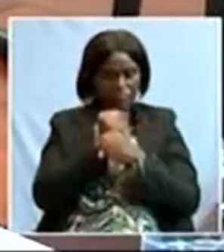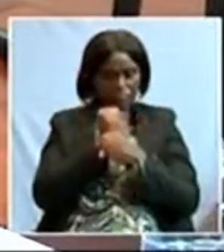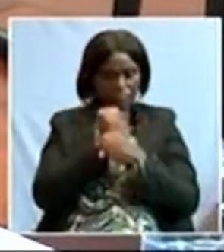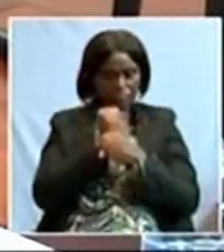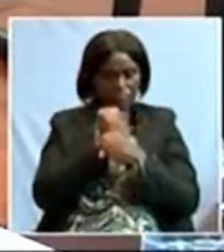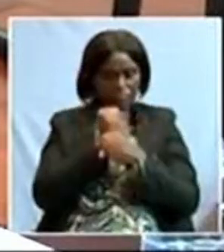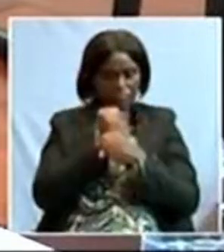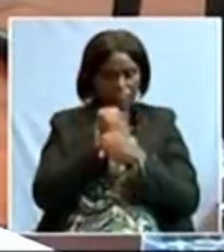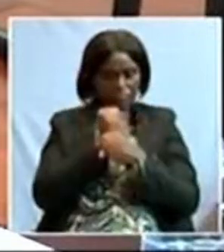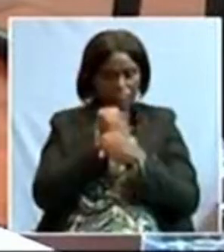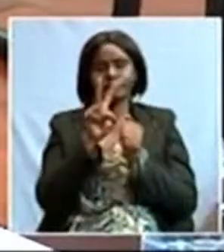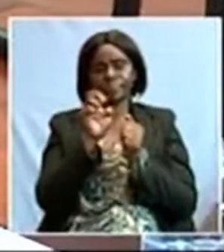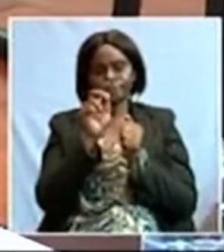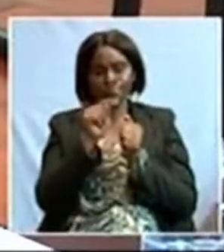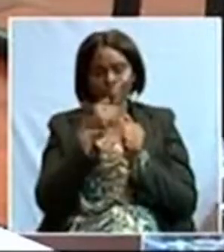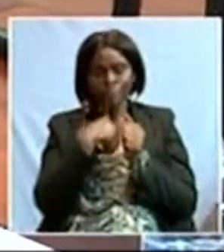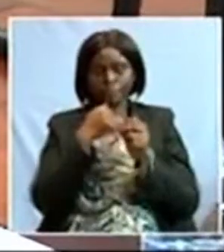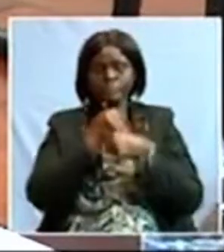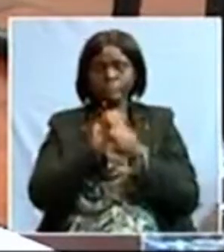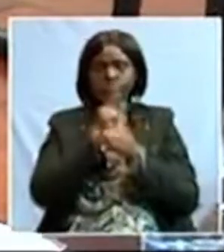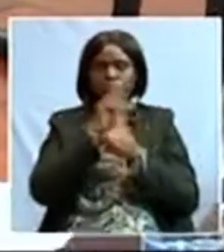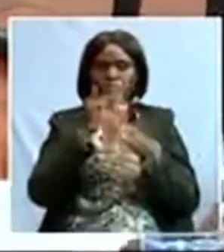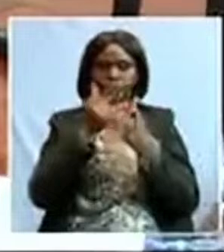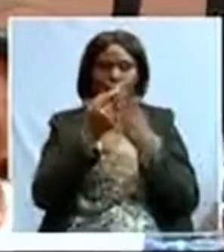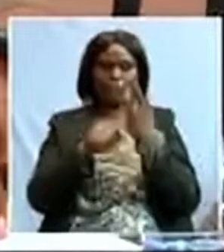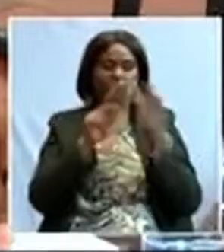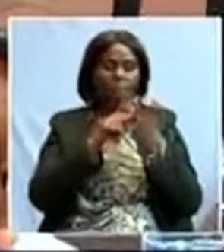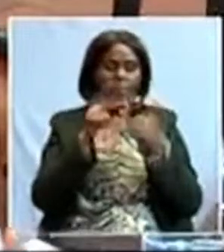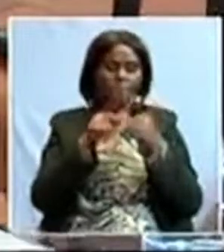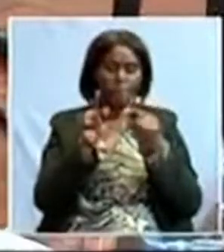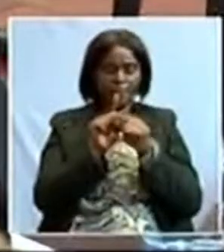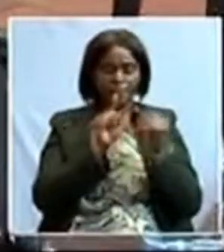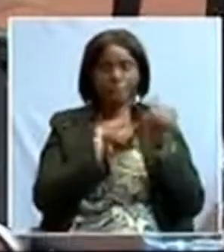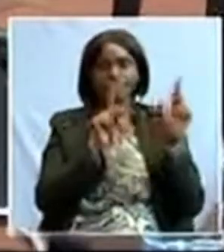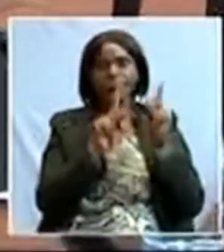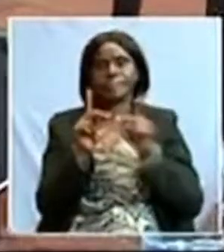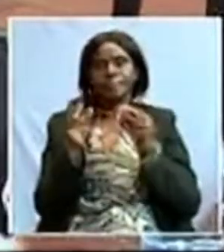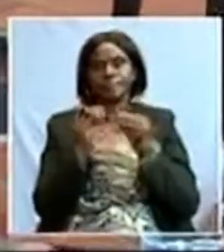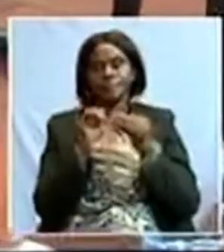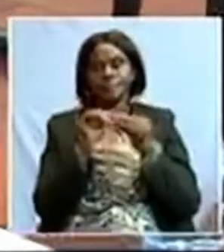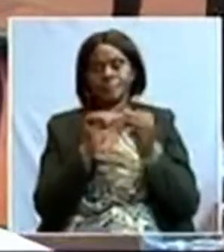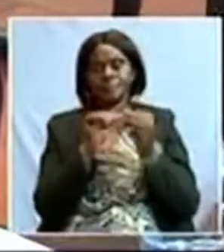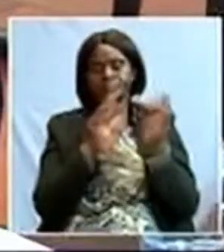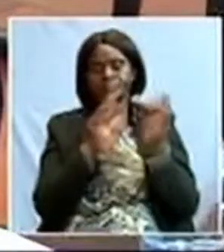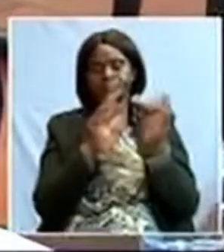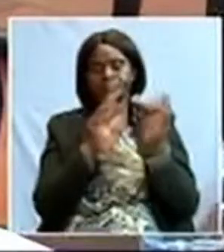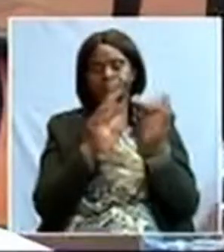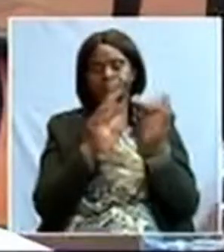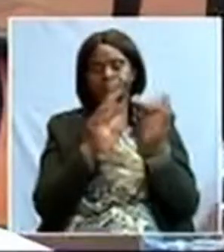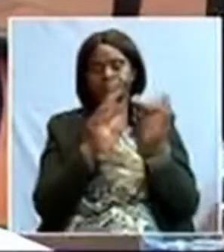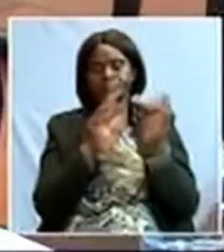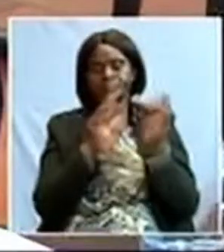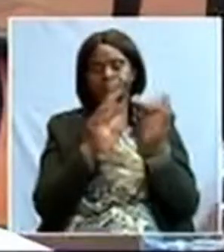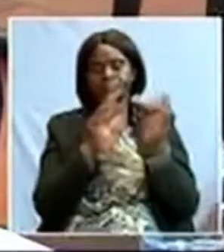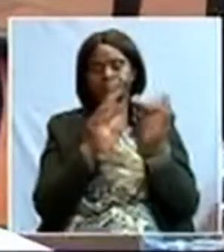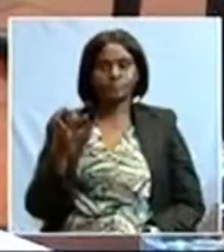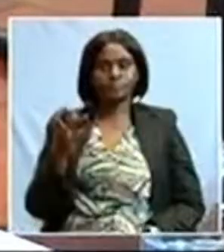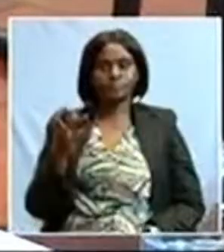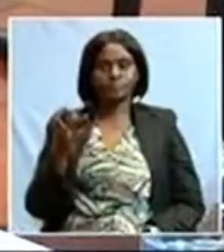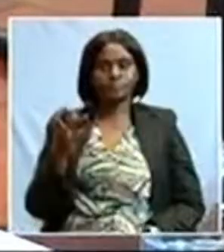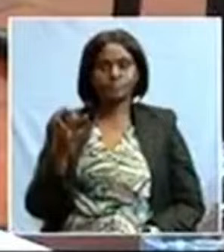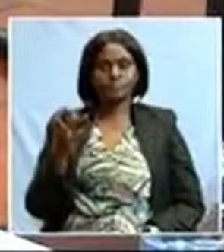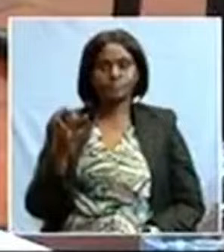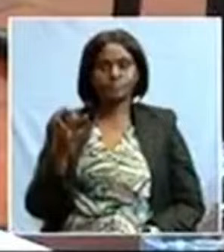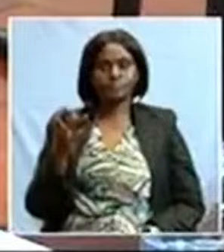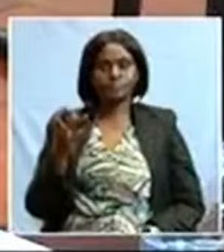in hand with VET, has ensured that the exercise is performed. Remedial measure. Management shall ensure that